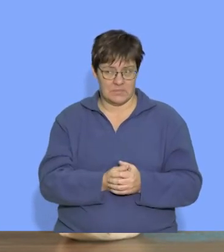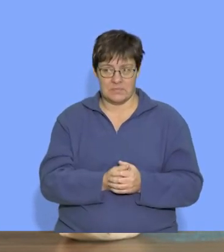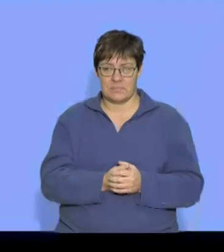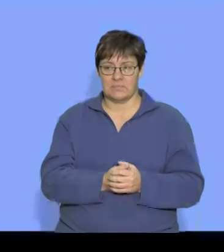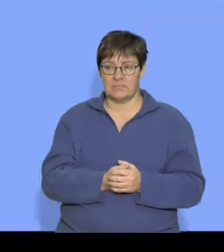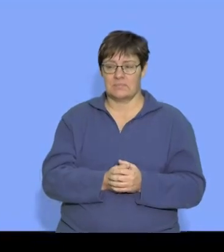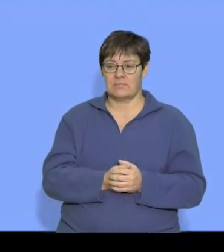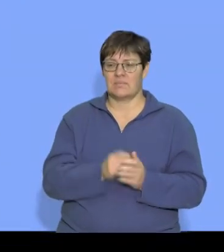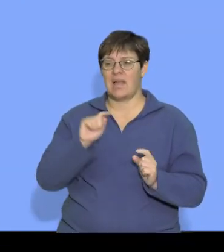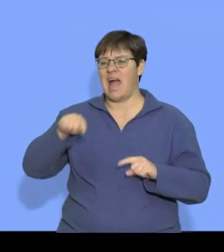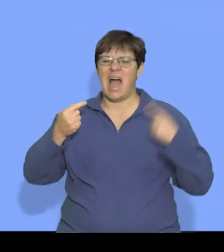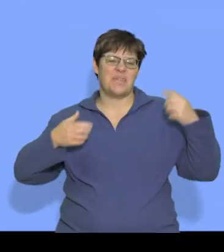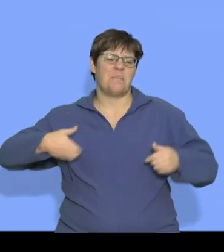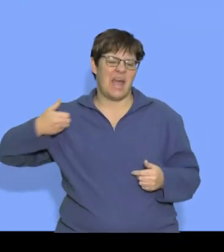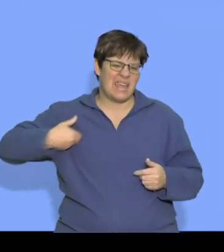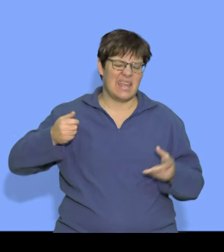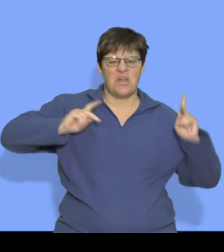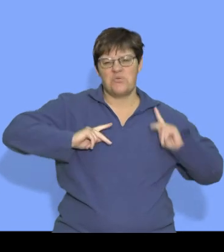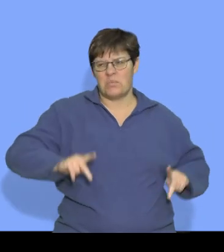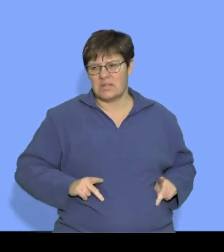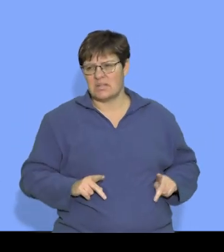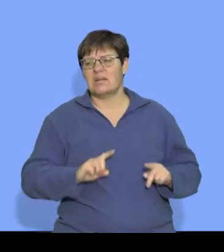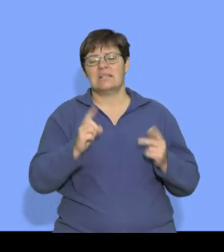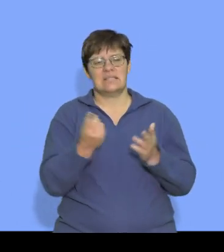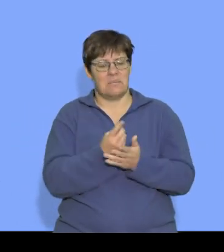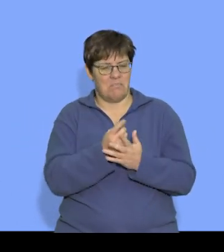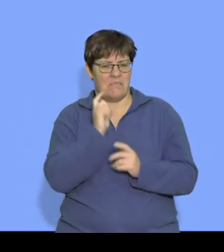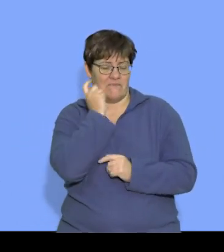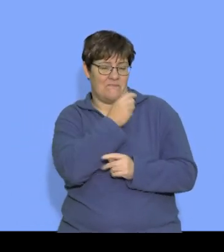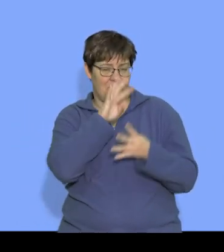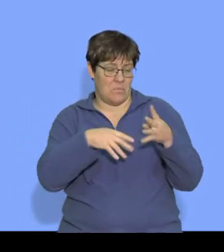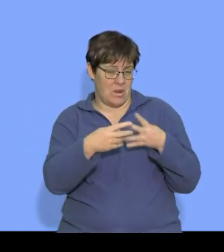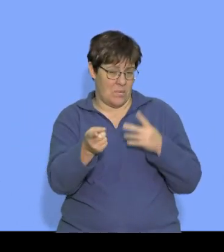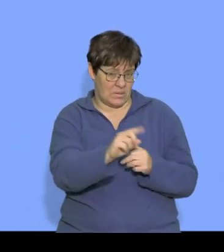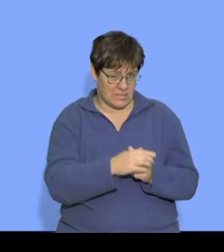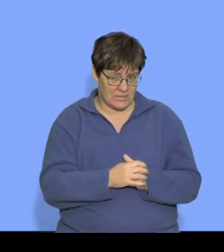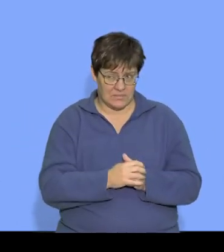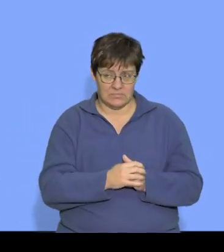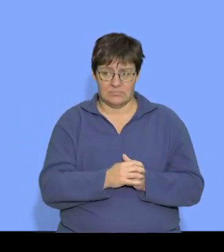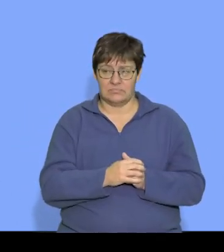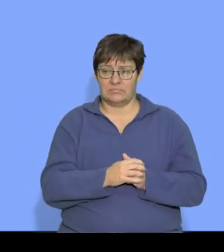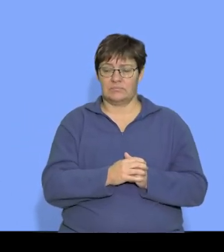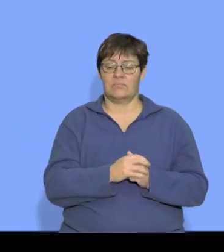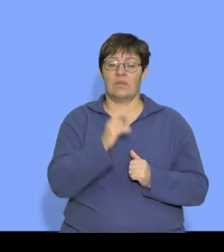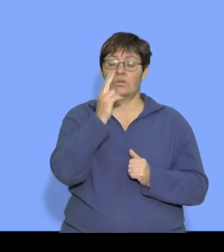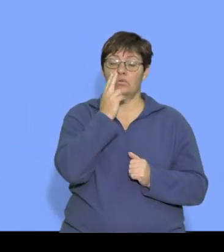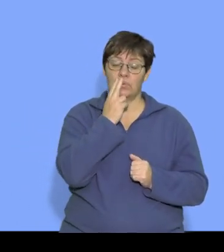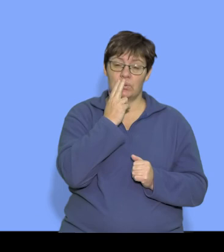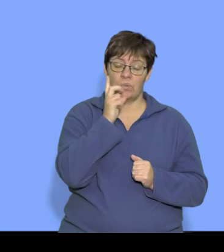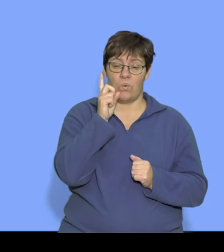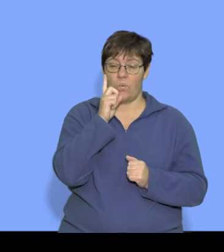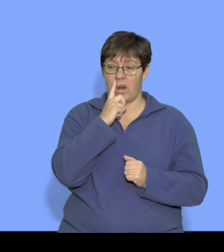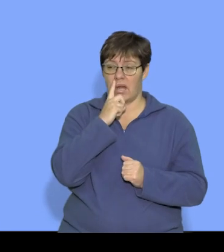well. Other monkeys and humans have the following dental formula. So we've got